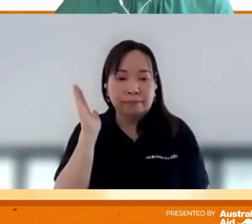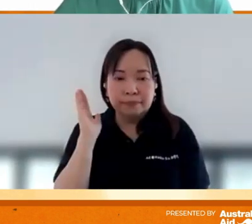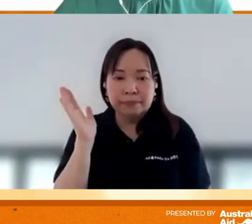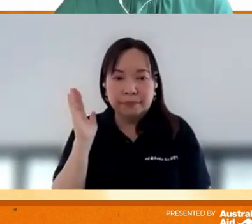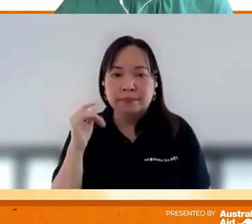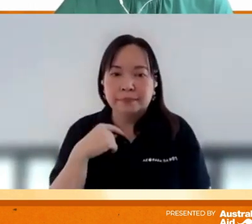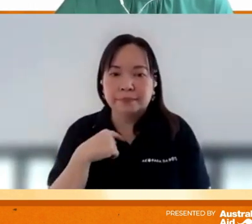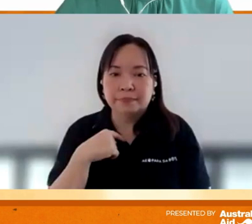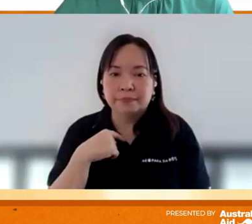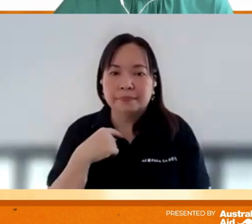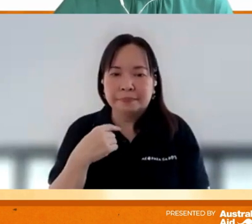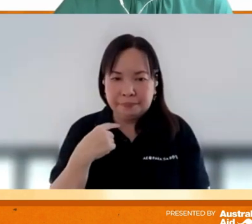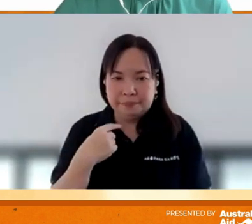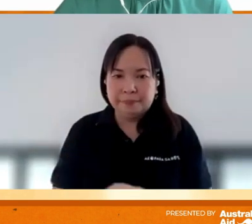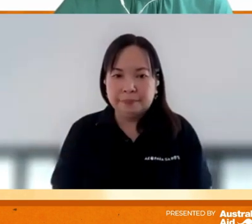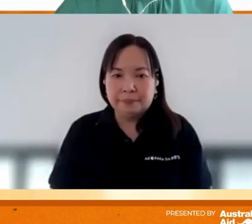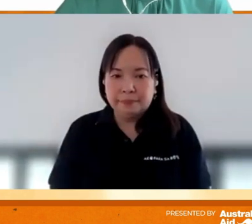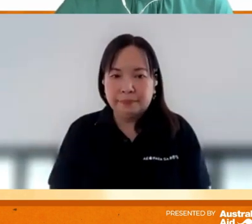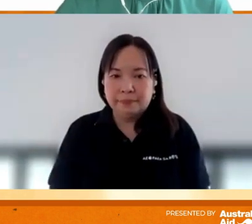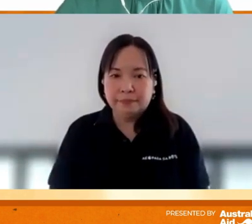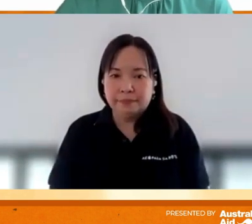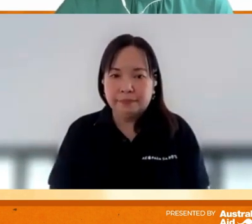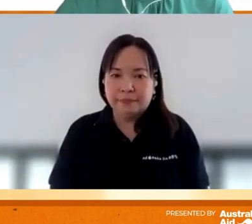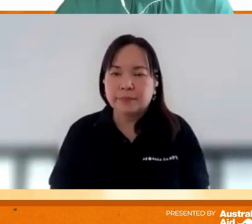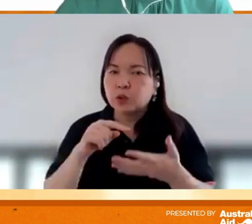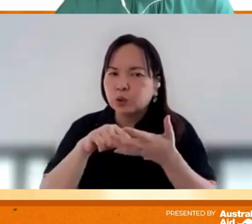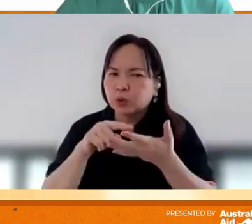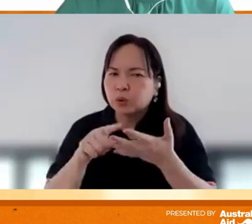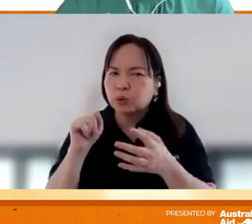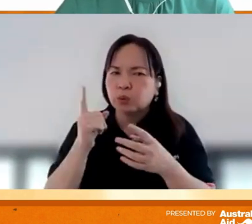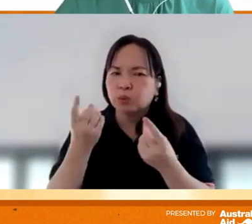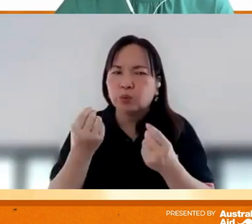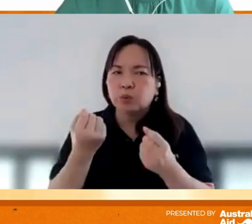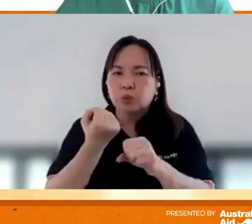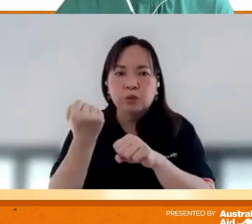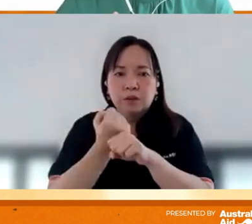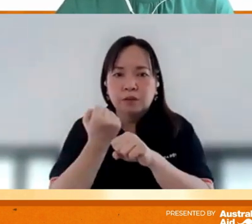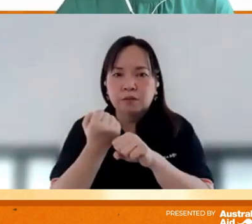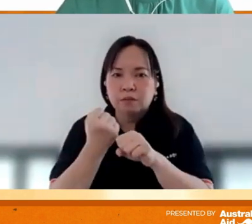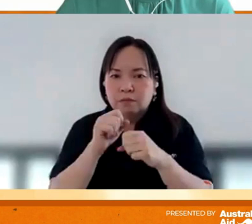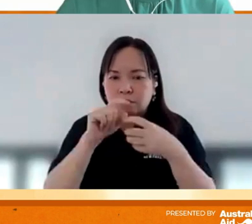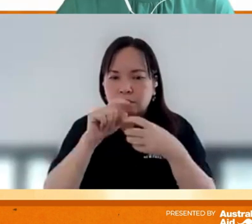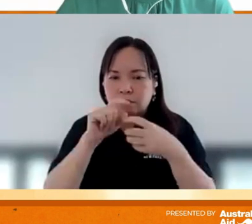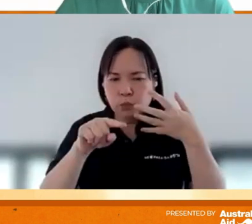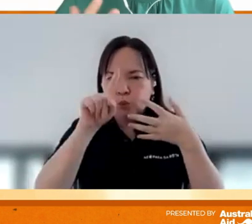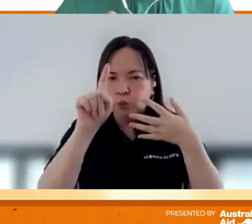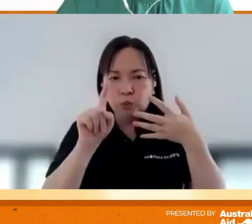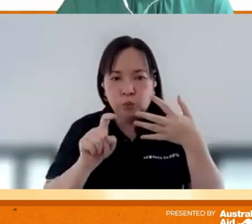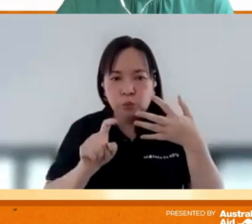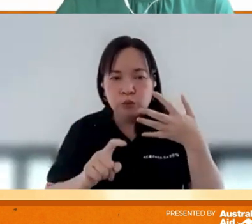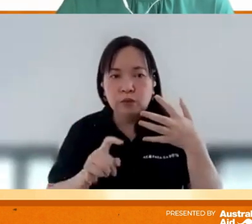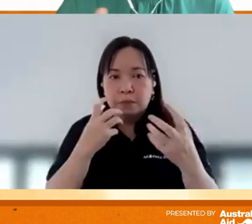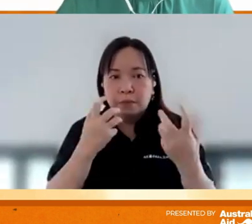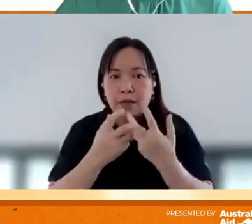was able to check on a resilience scale questionnaire for 7-year-old